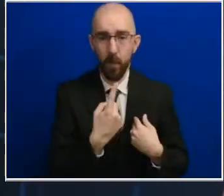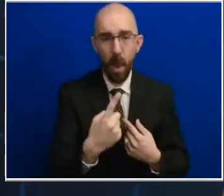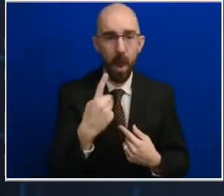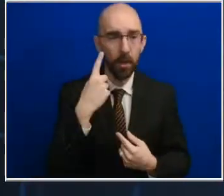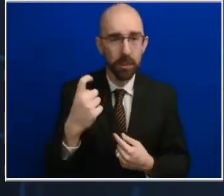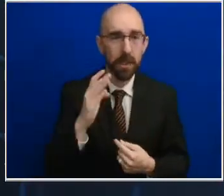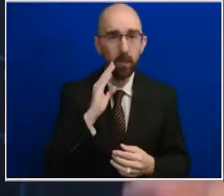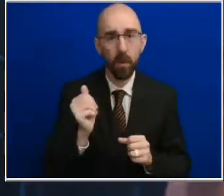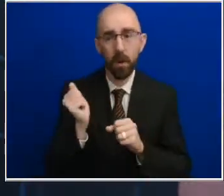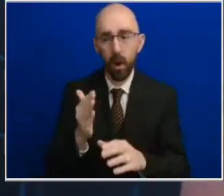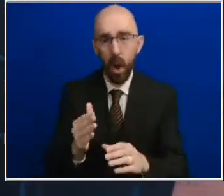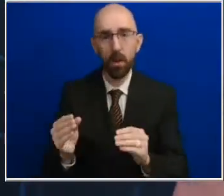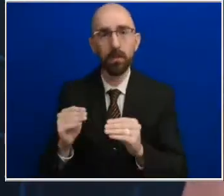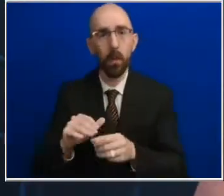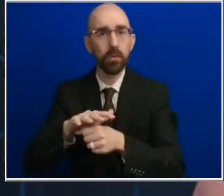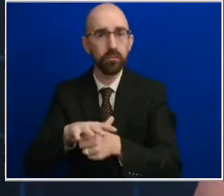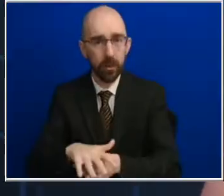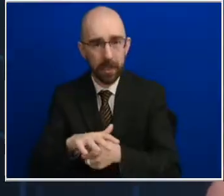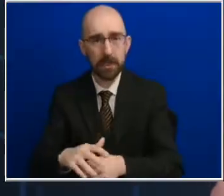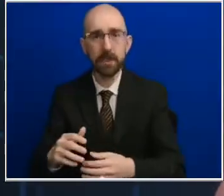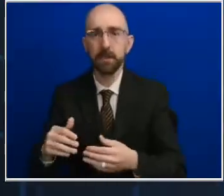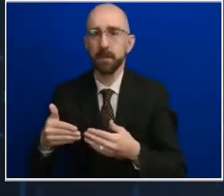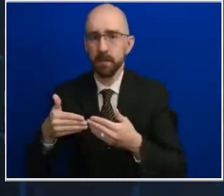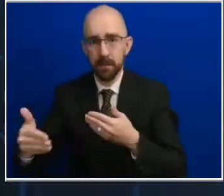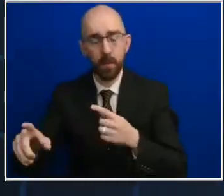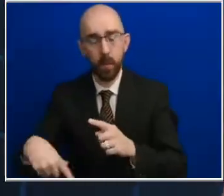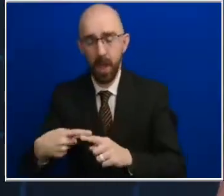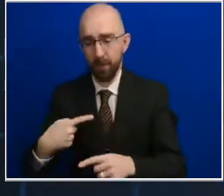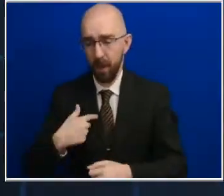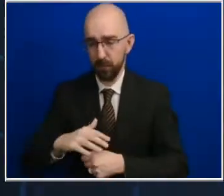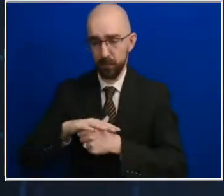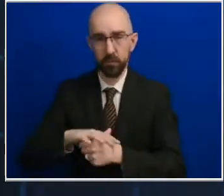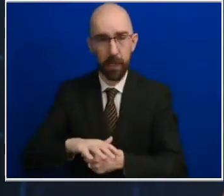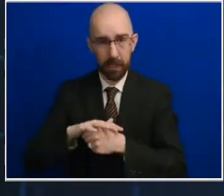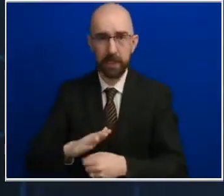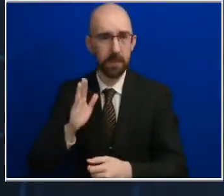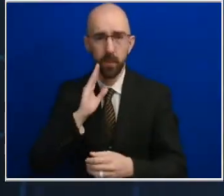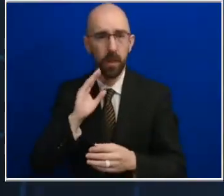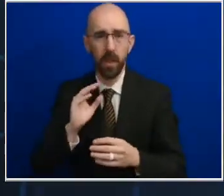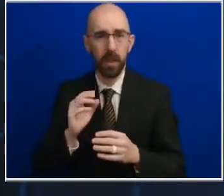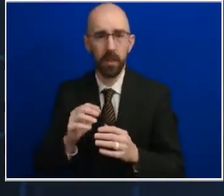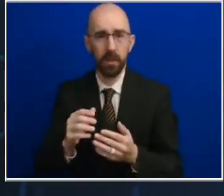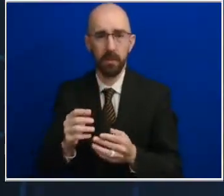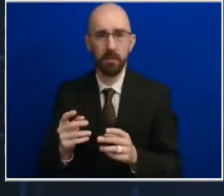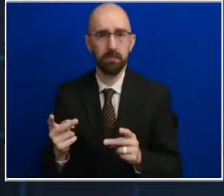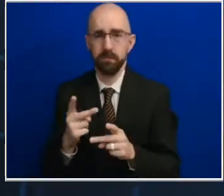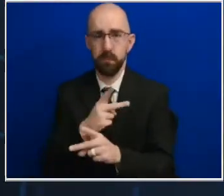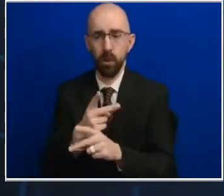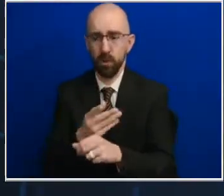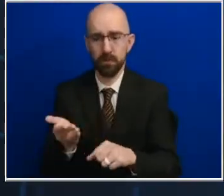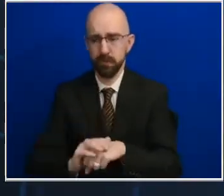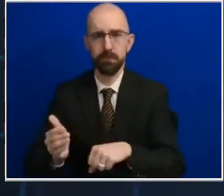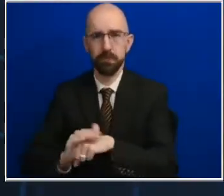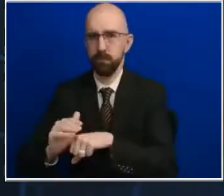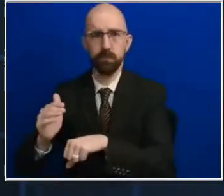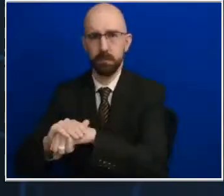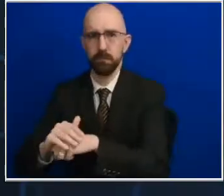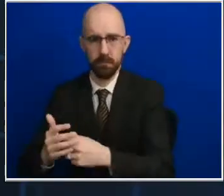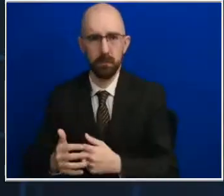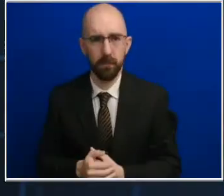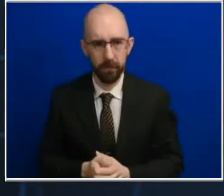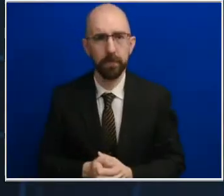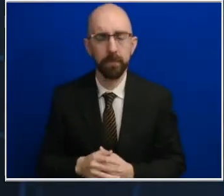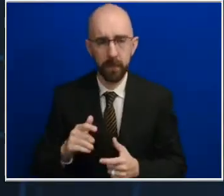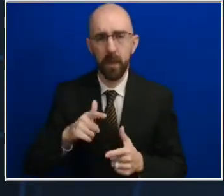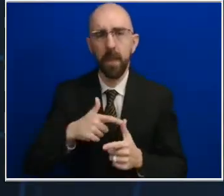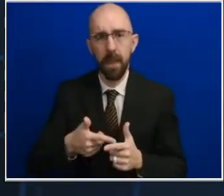have higher stress levels. And then once I got higher stress levels, it would just go into just this one after another. And then it would be just kind